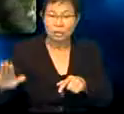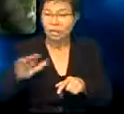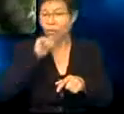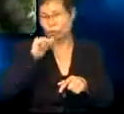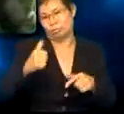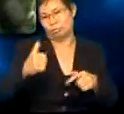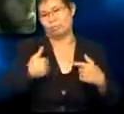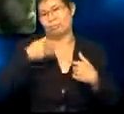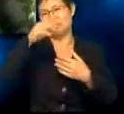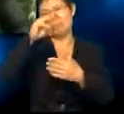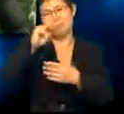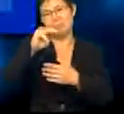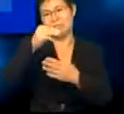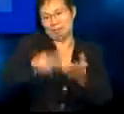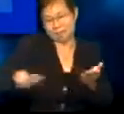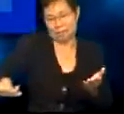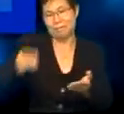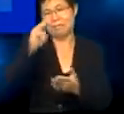are not matter.